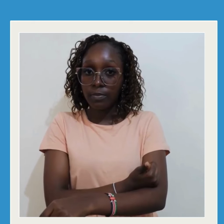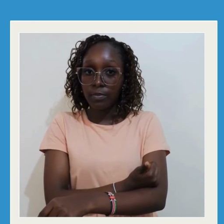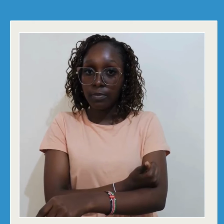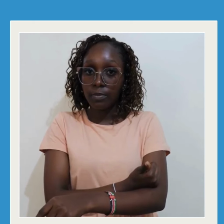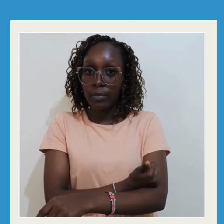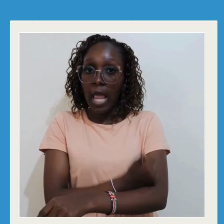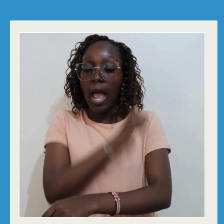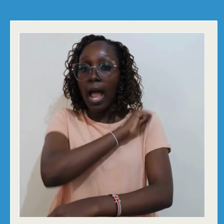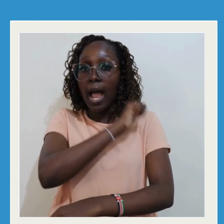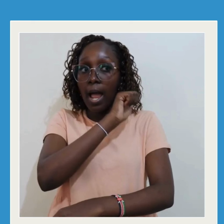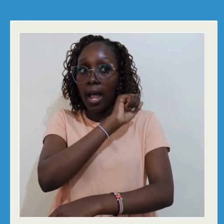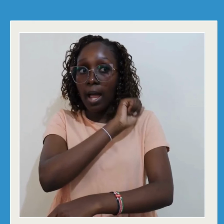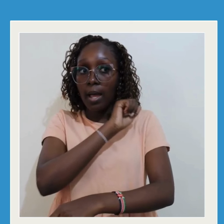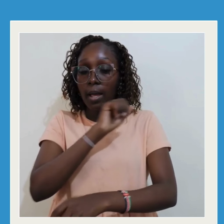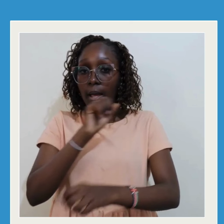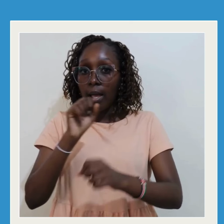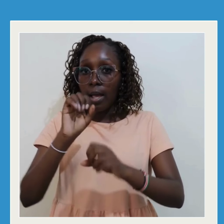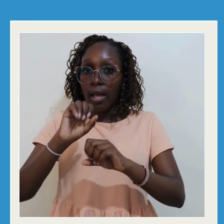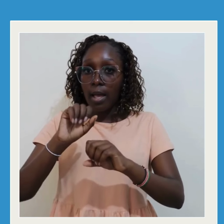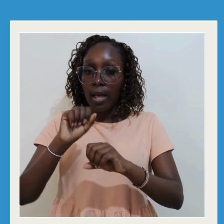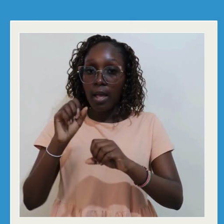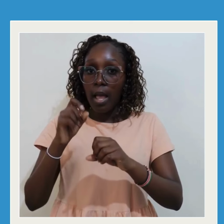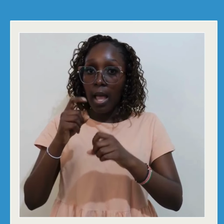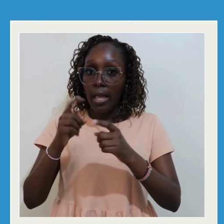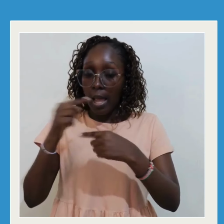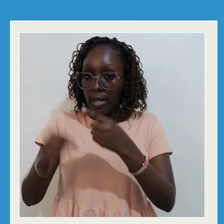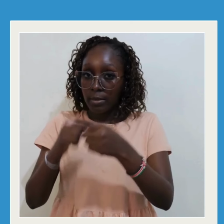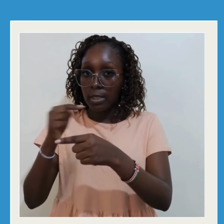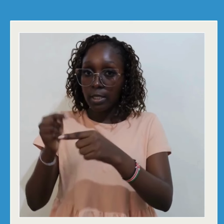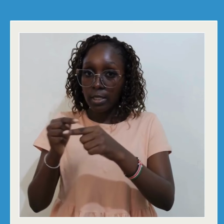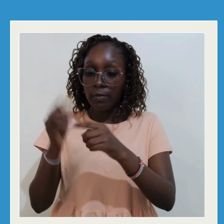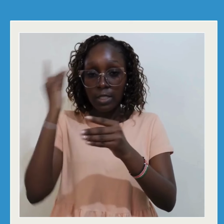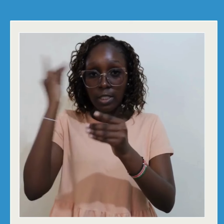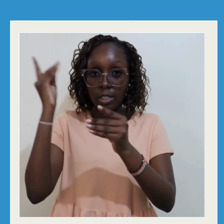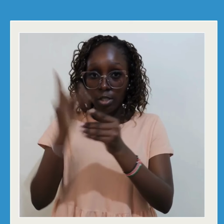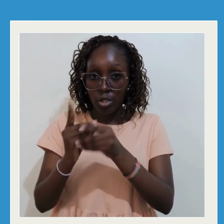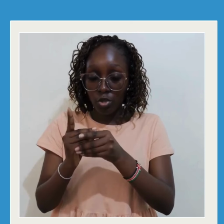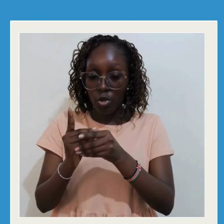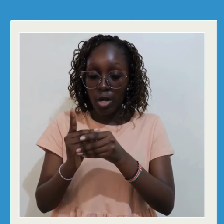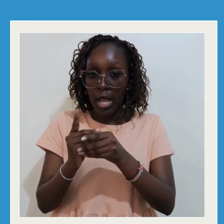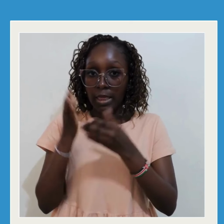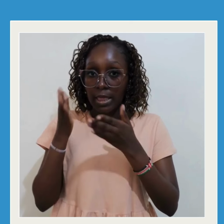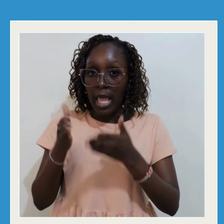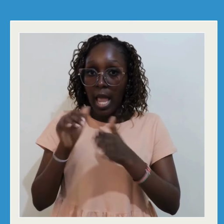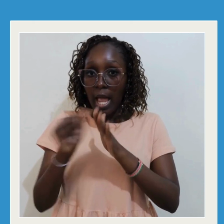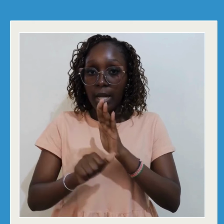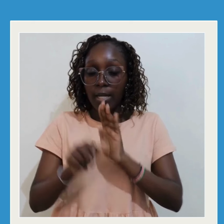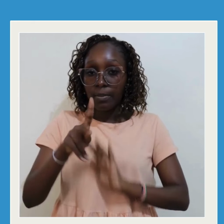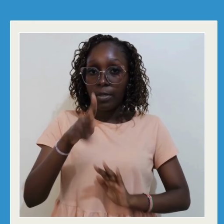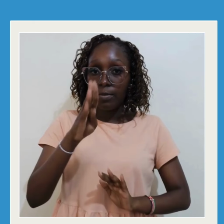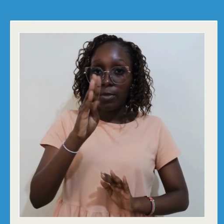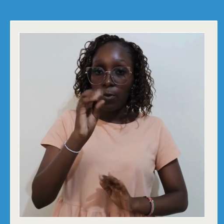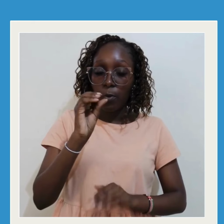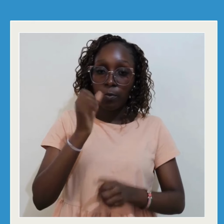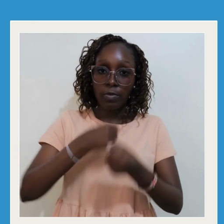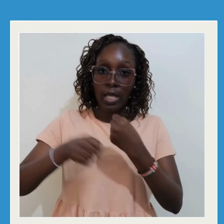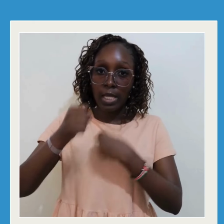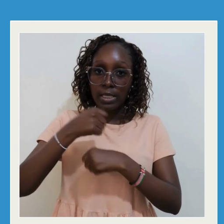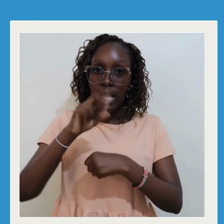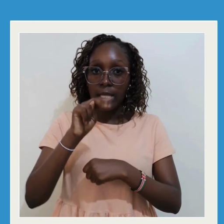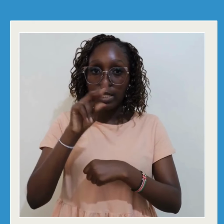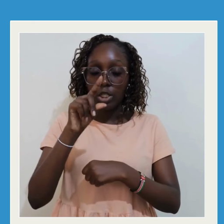Administrative decisions by the NGO Board remain enforceable under the PBO Act. The NGO